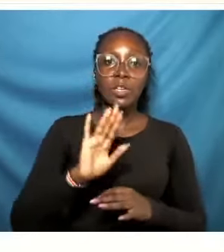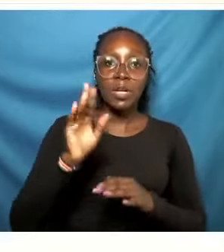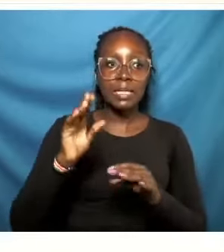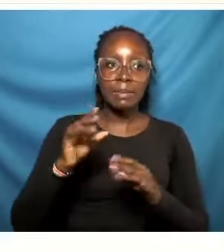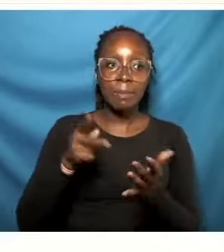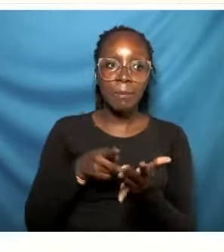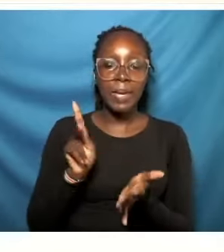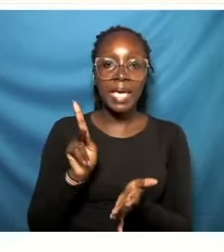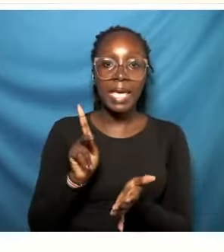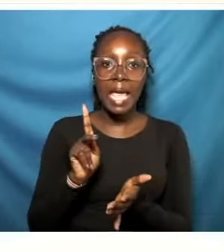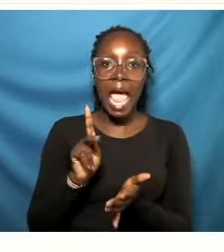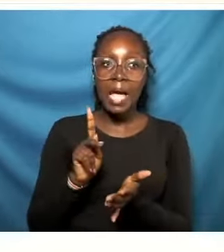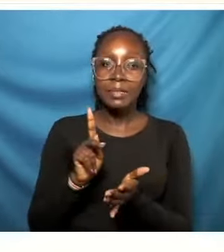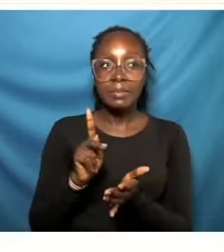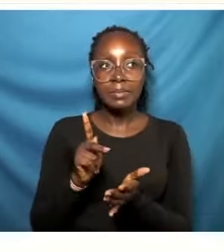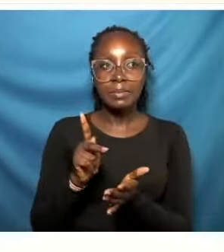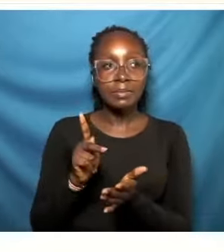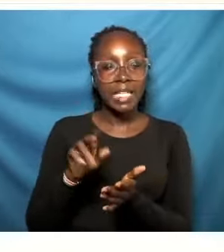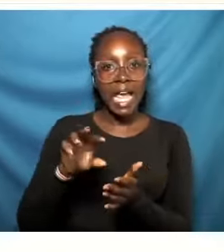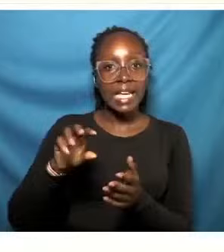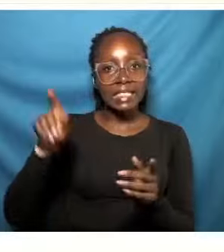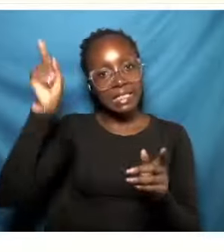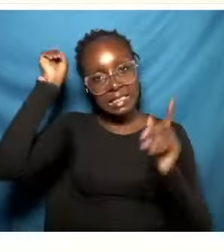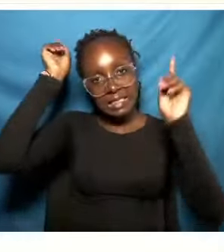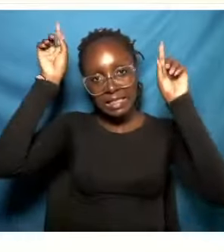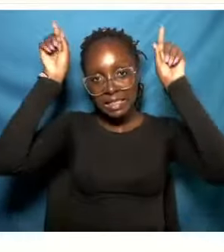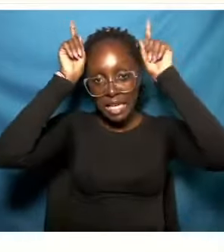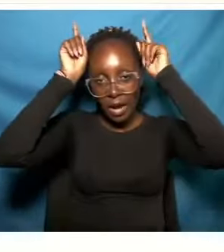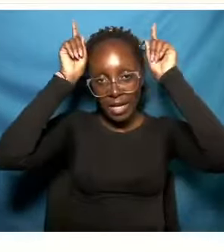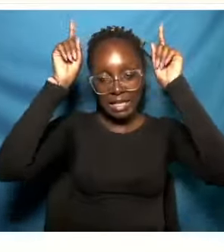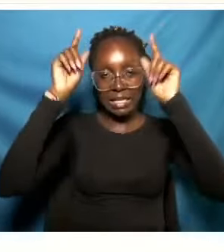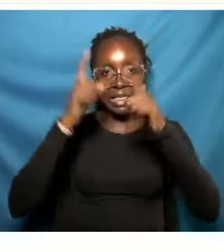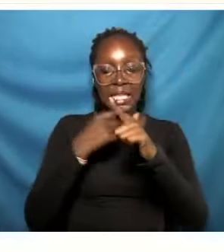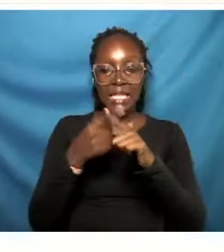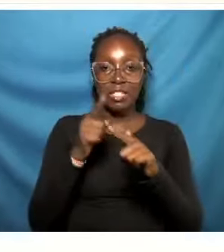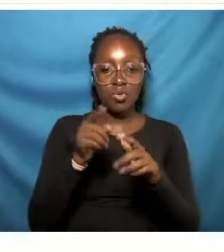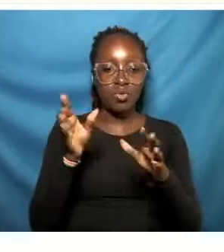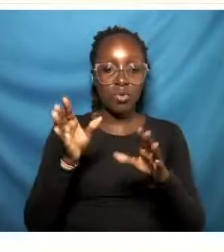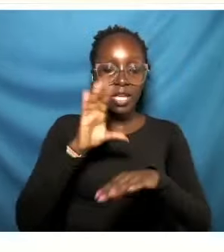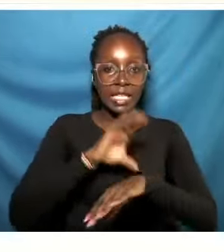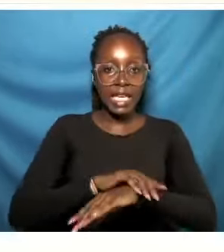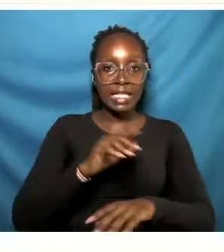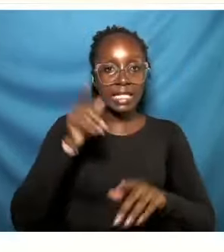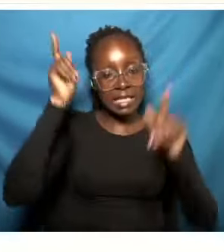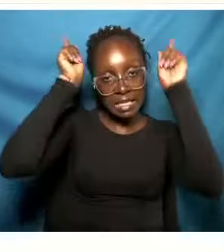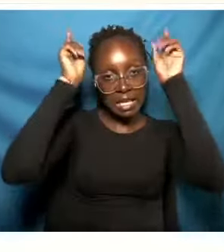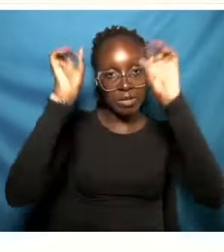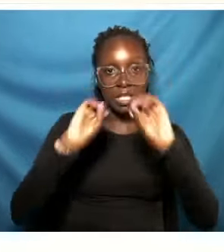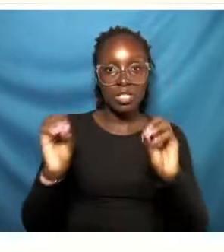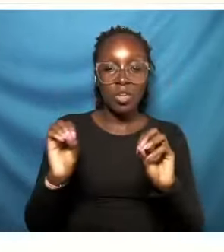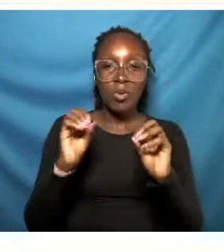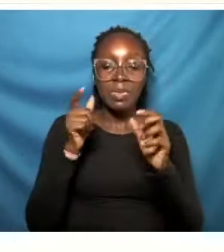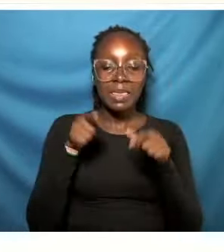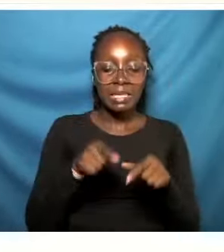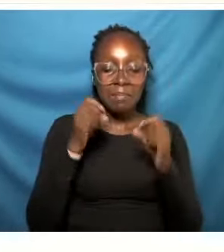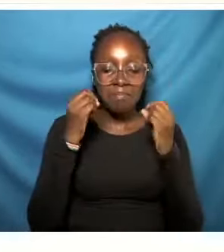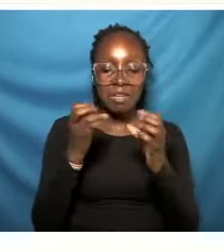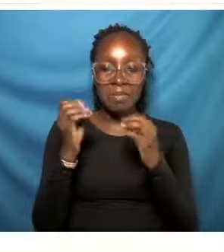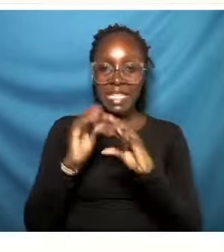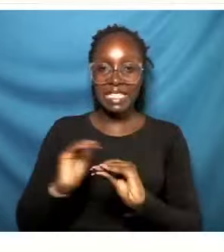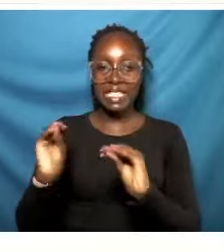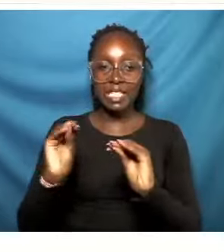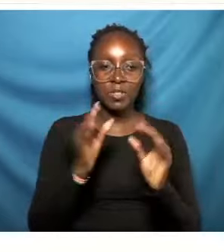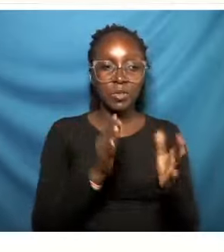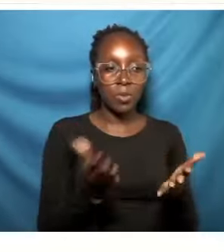then you cannot receive dowry, and all those sorts of things. Friends, those things were brought in African context to bring